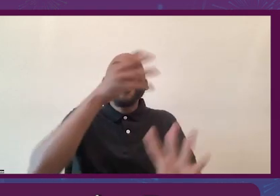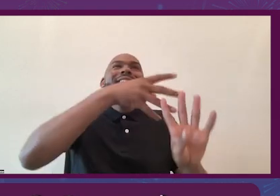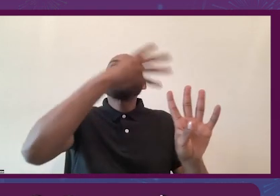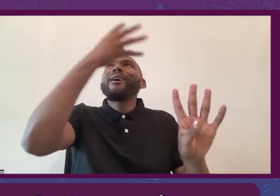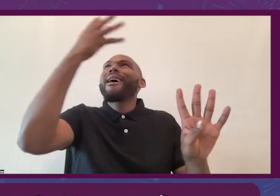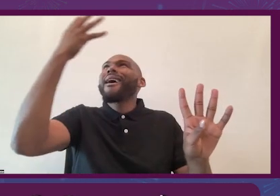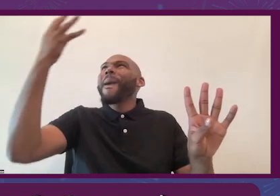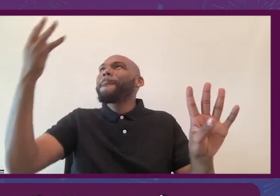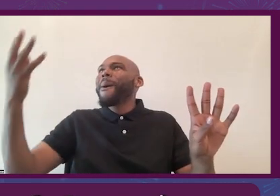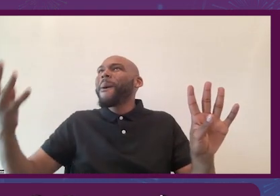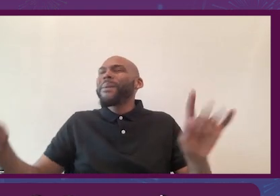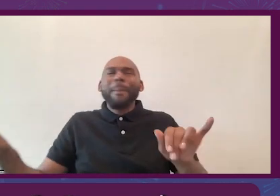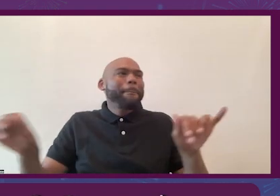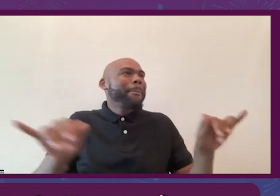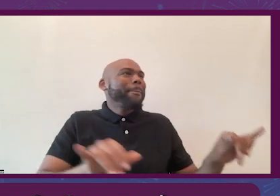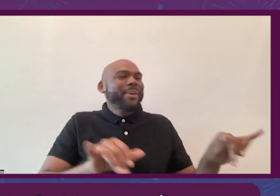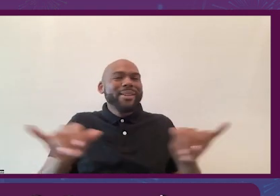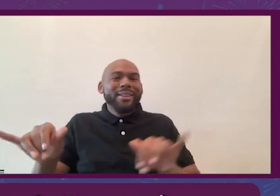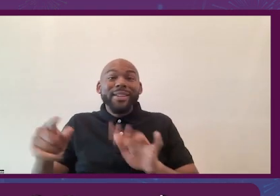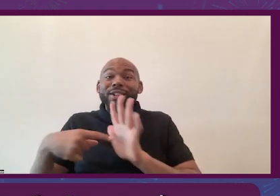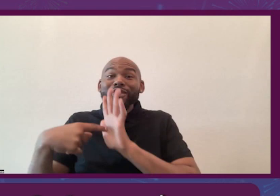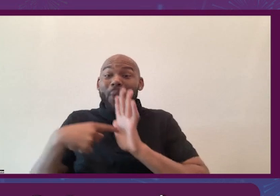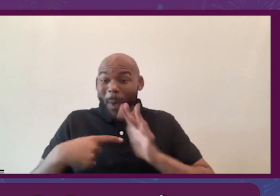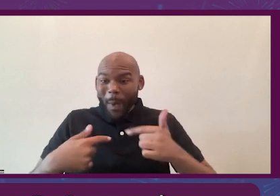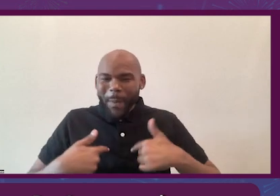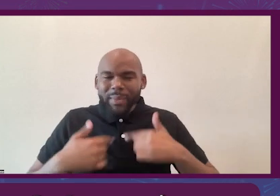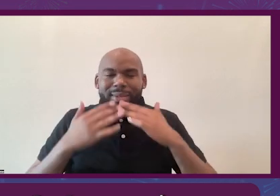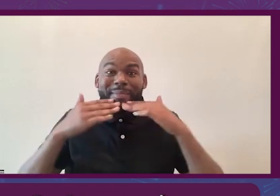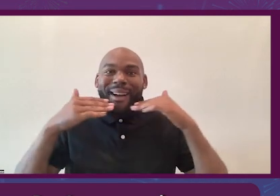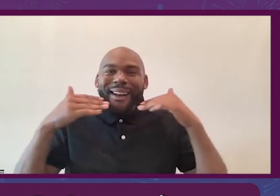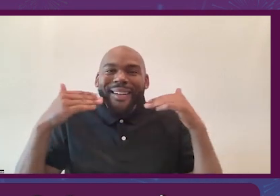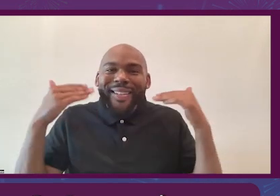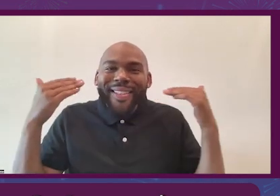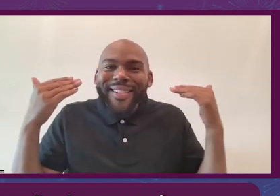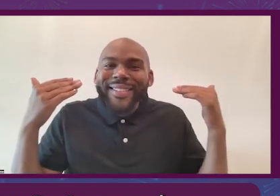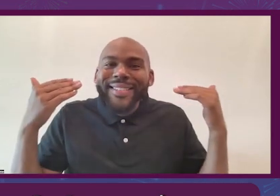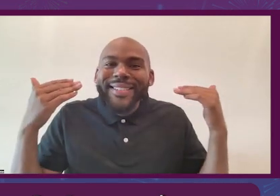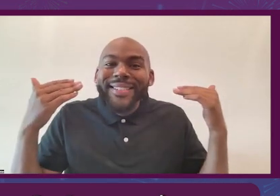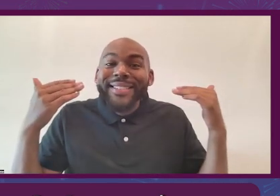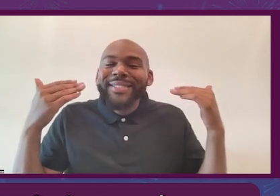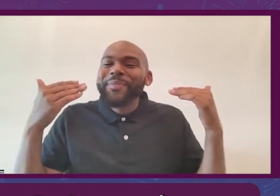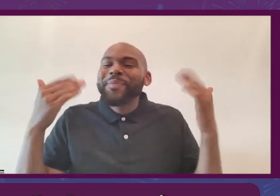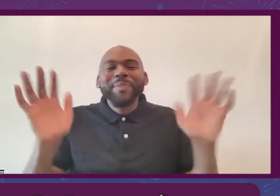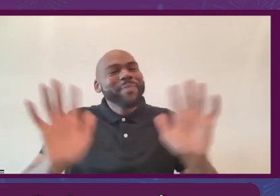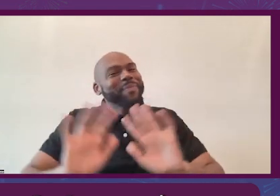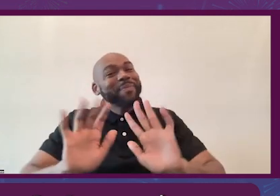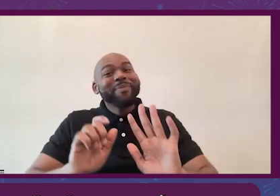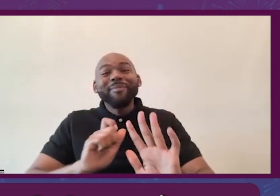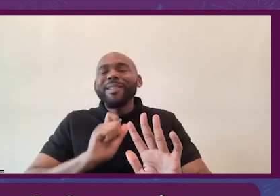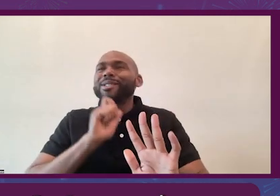rainbow. Show me a smile then. Don't be unhappy,